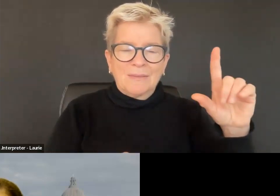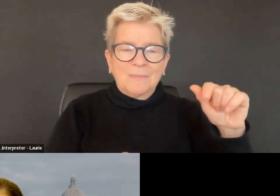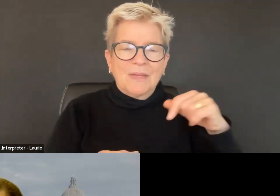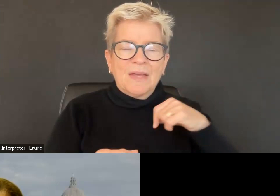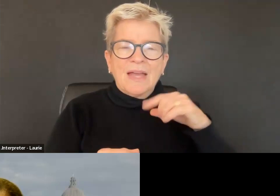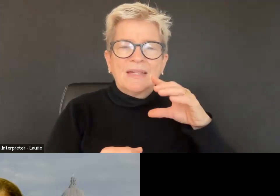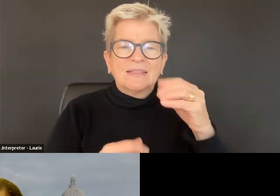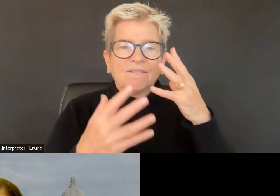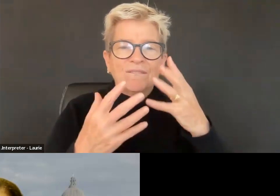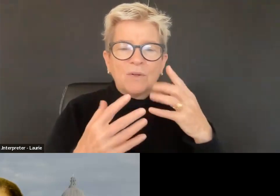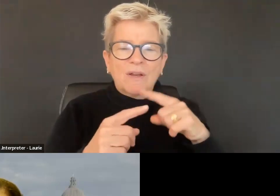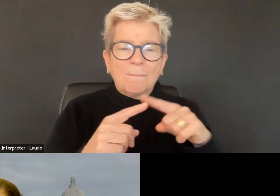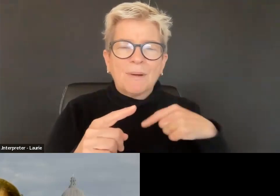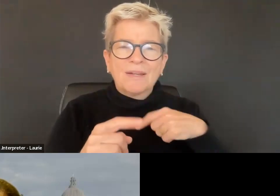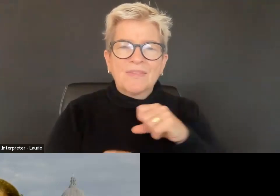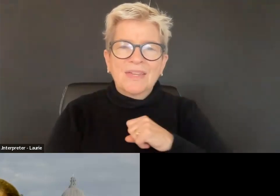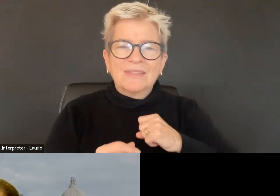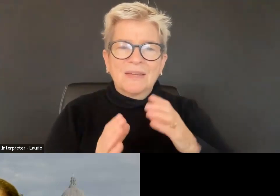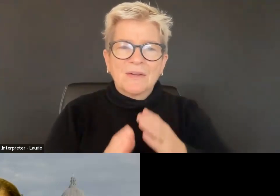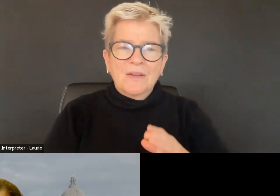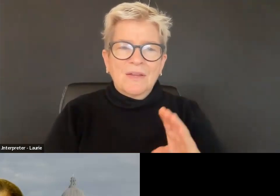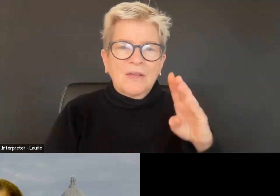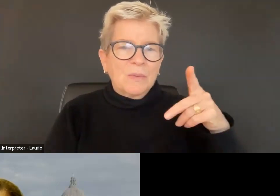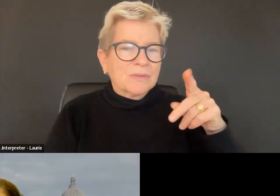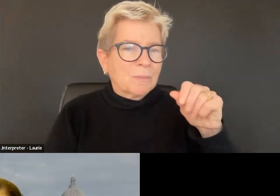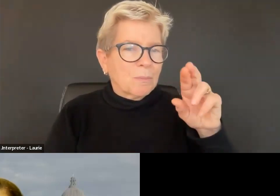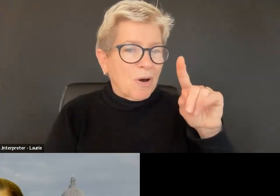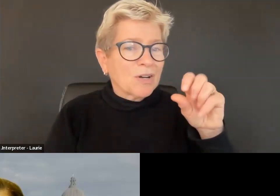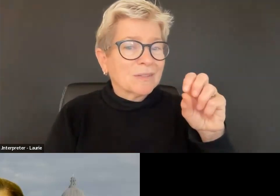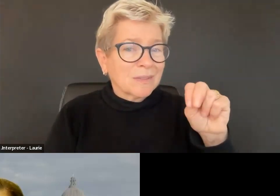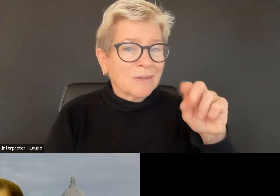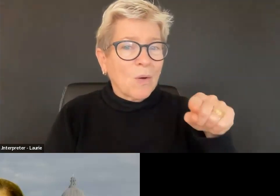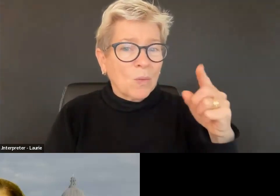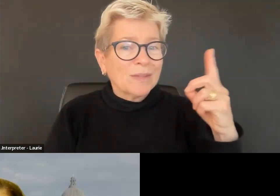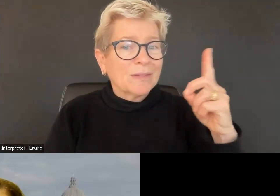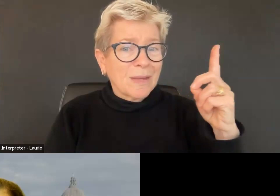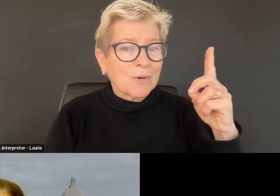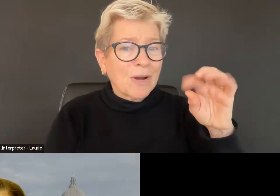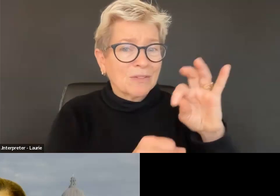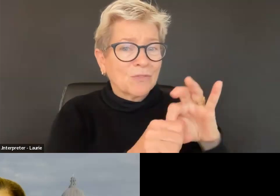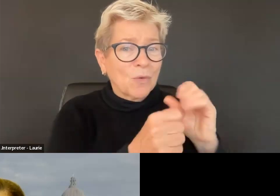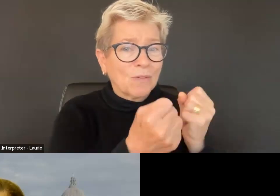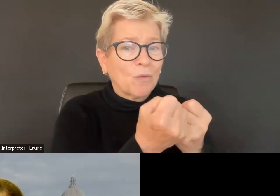unfortunate, but in the Senate, this was a partisan vote. We only had the Democrats voting for it, and it was not